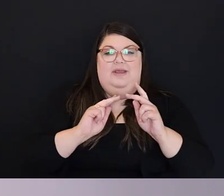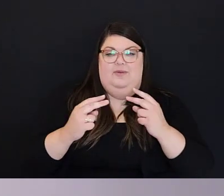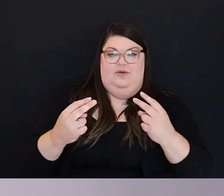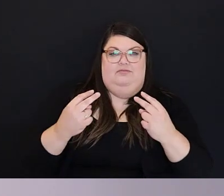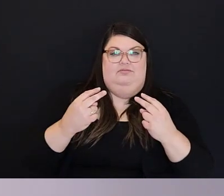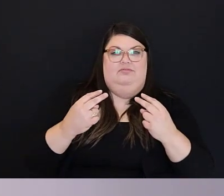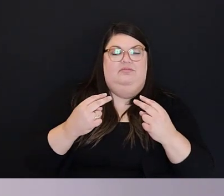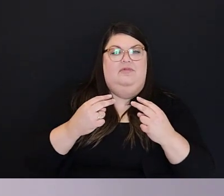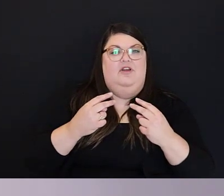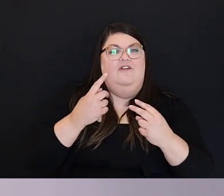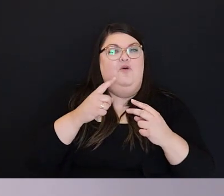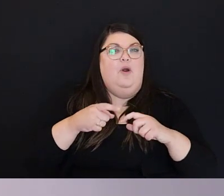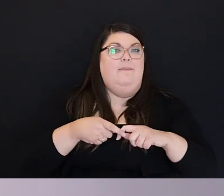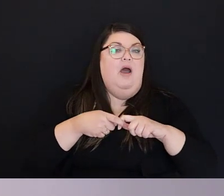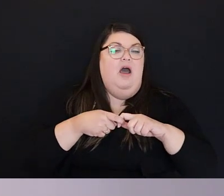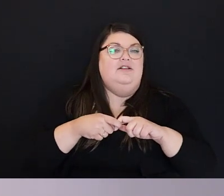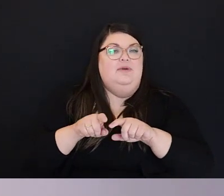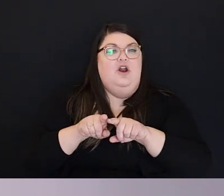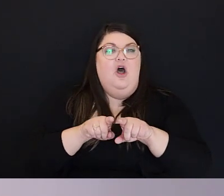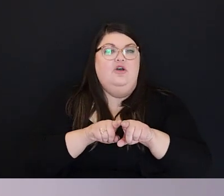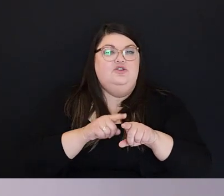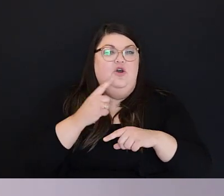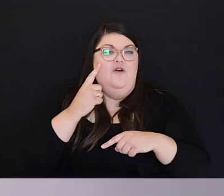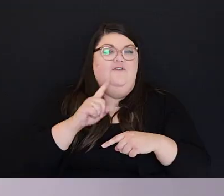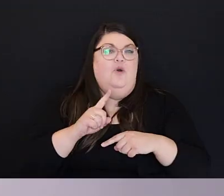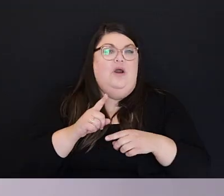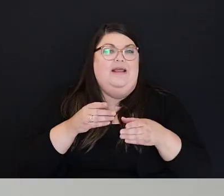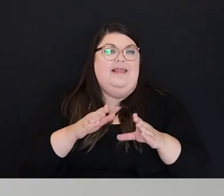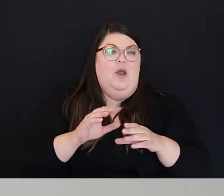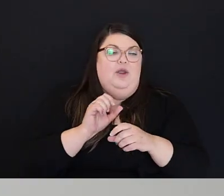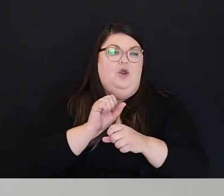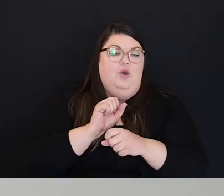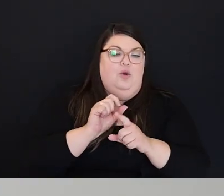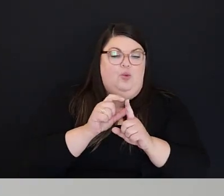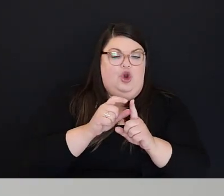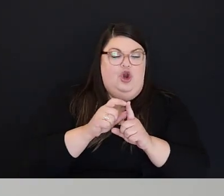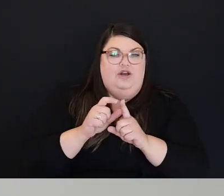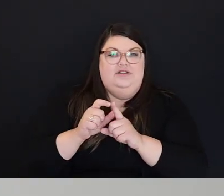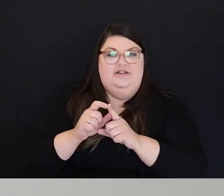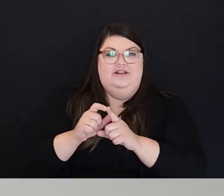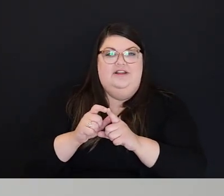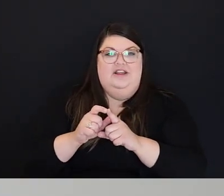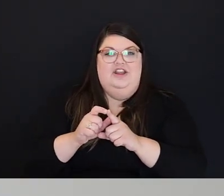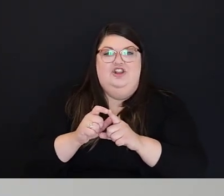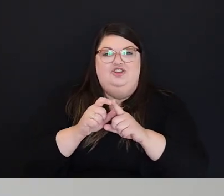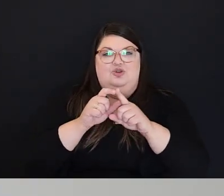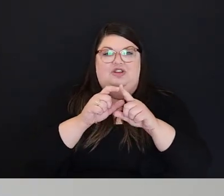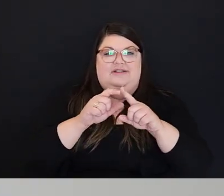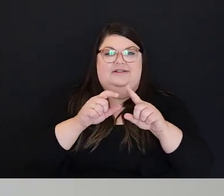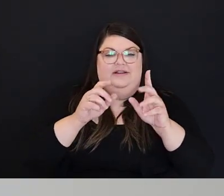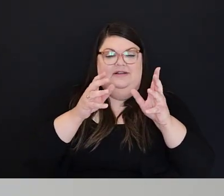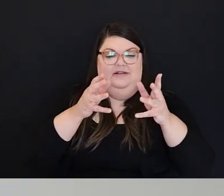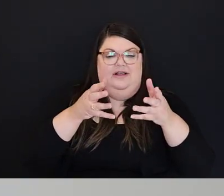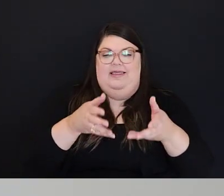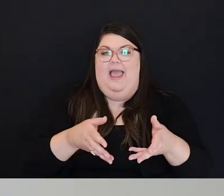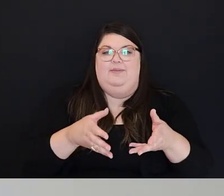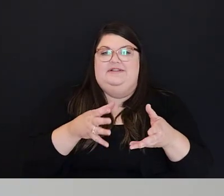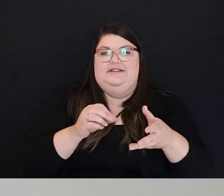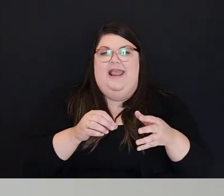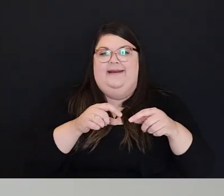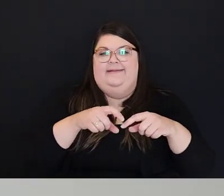pause, but also for allowing words to kind of almost collapse and hang, felt really